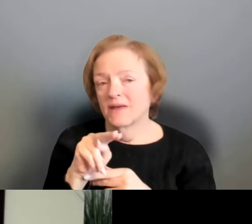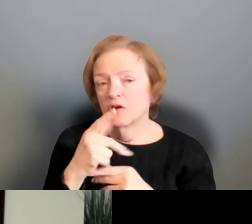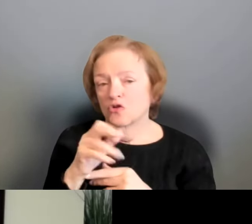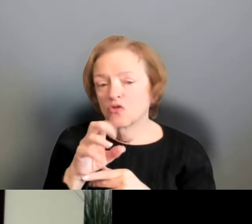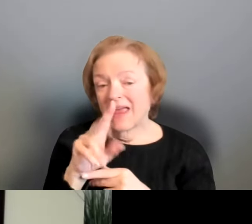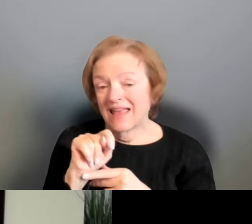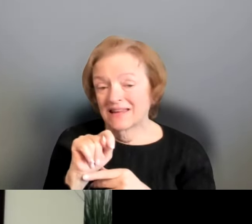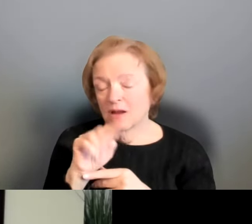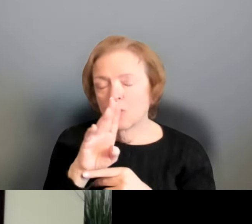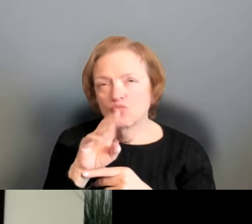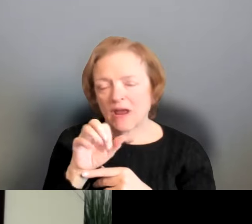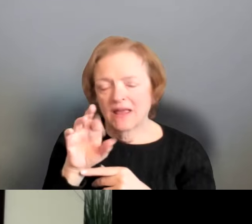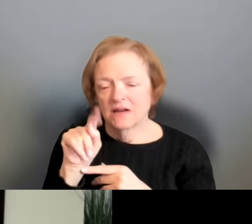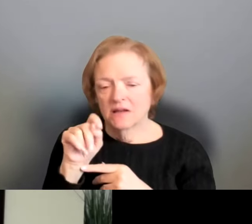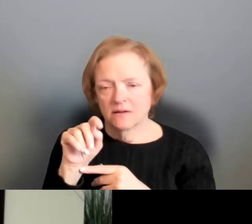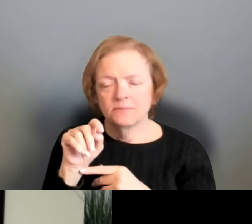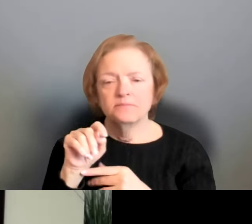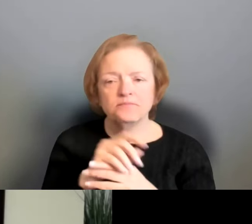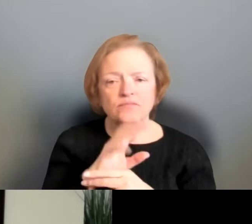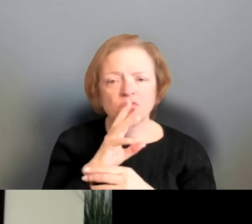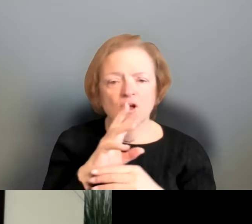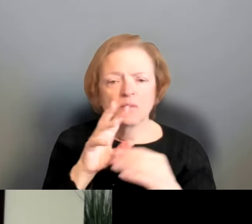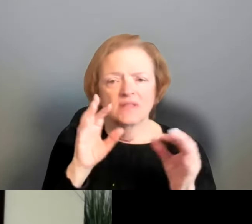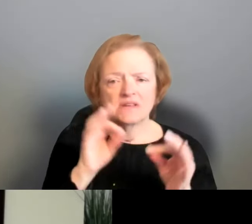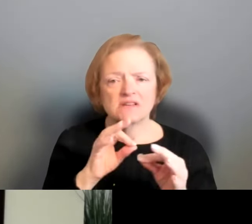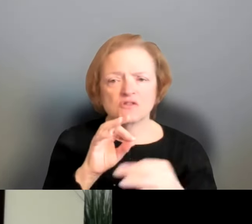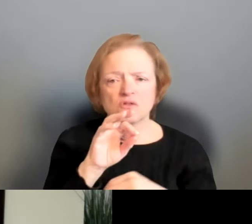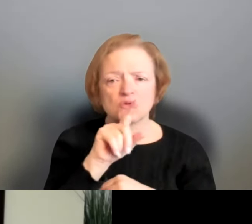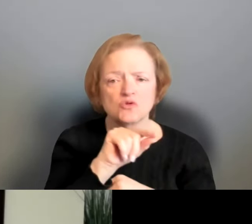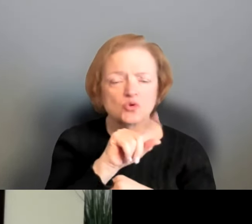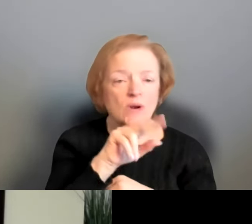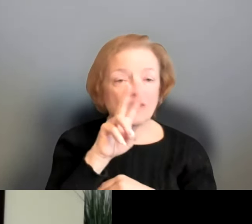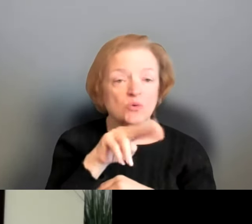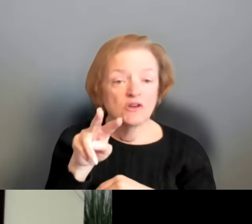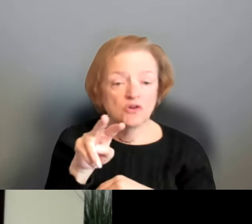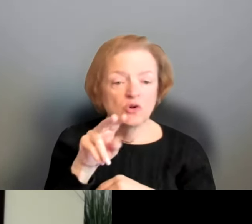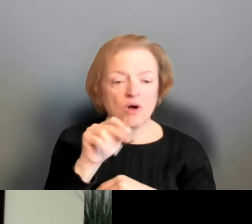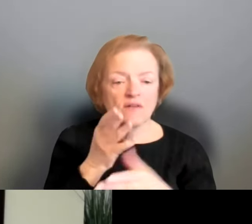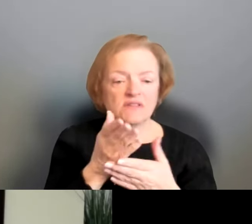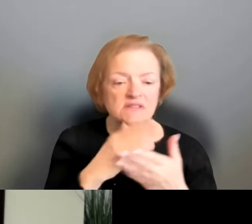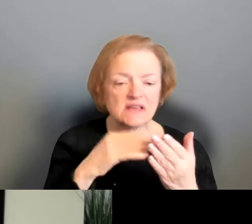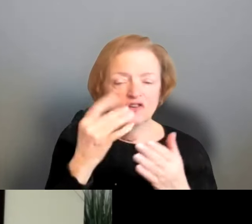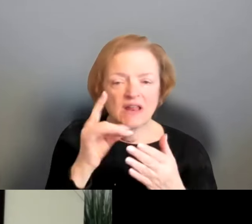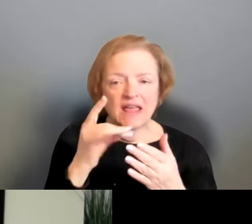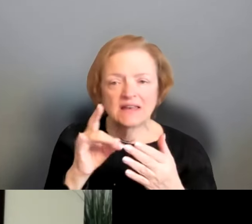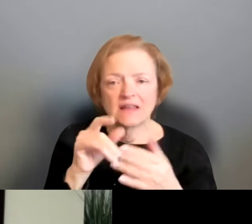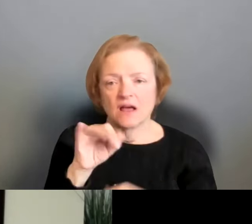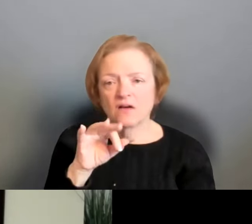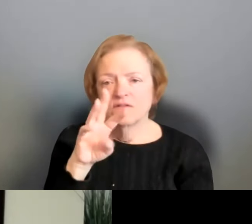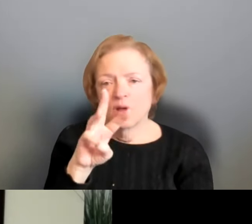rescission of the 2022 interpretation of Section 18 of